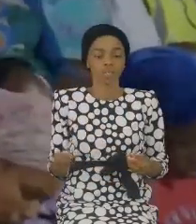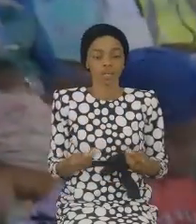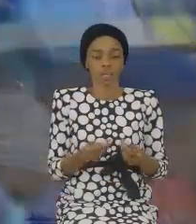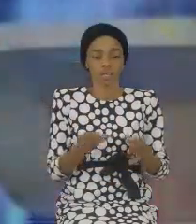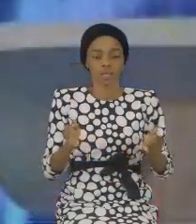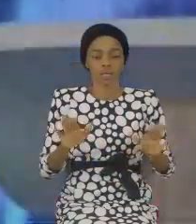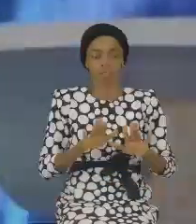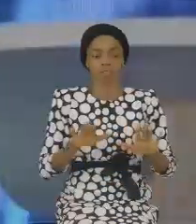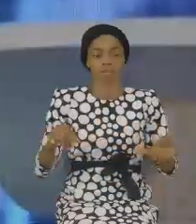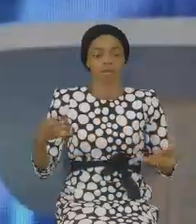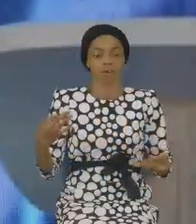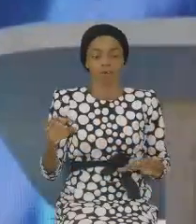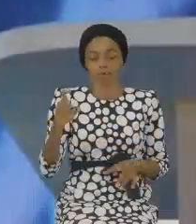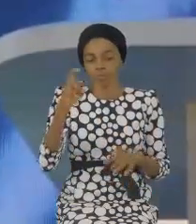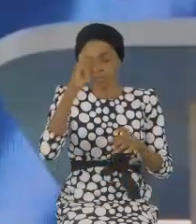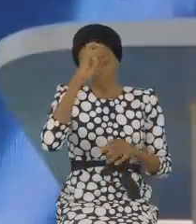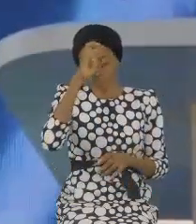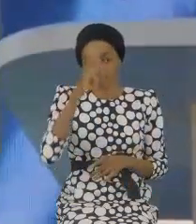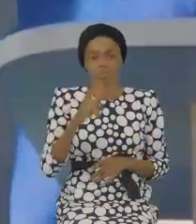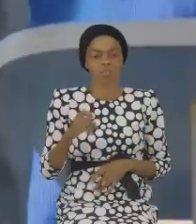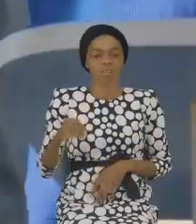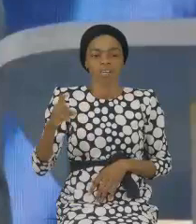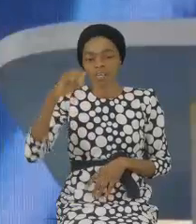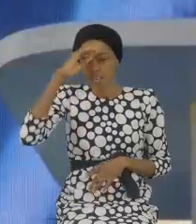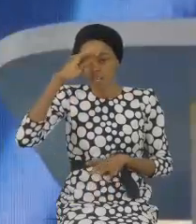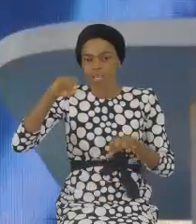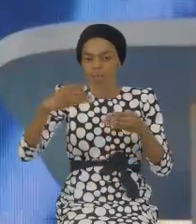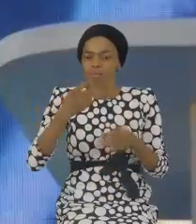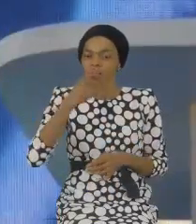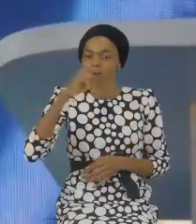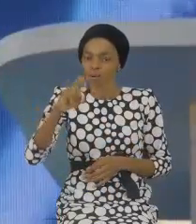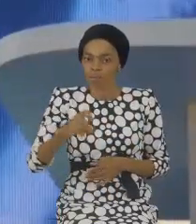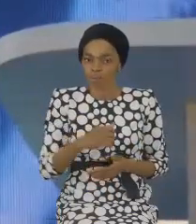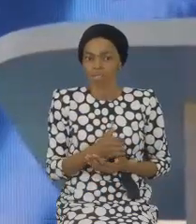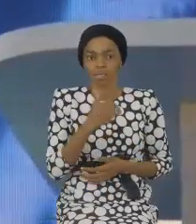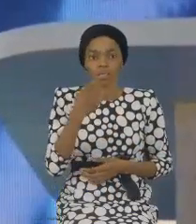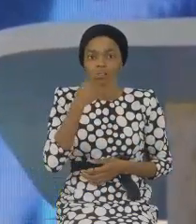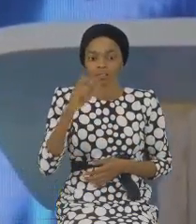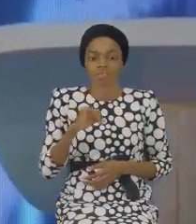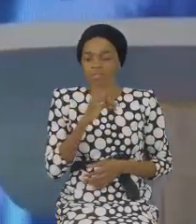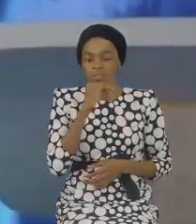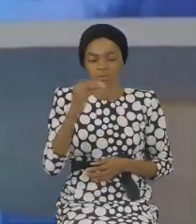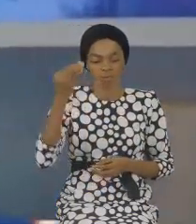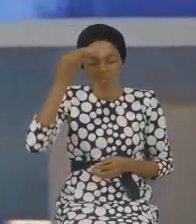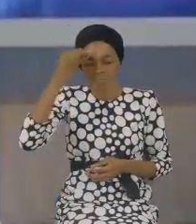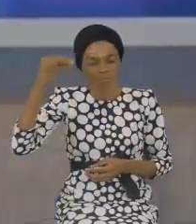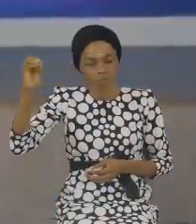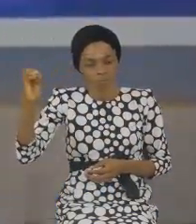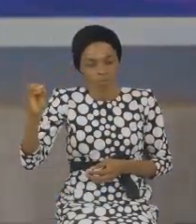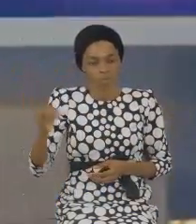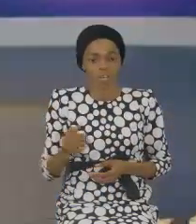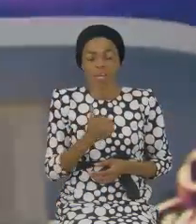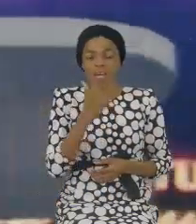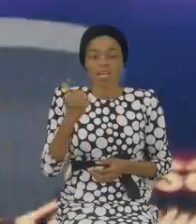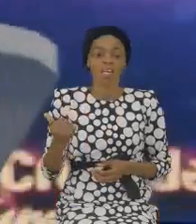of Egypt. He gave them a charge. A charge is not a suggestion. A charge is